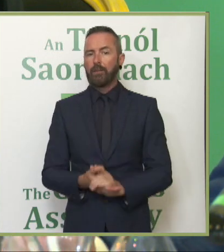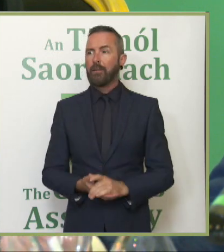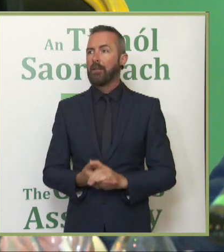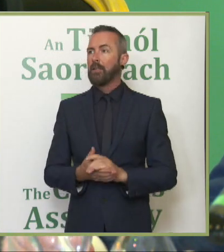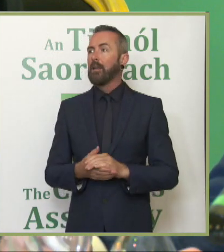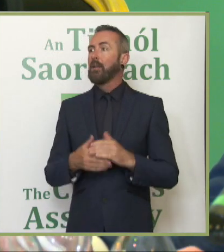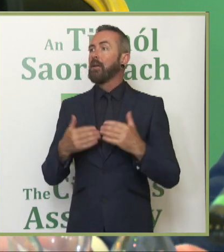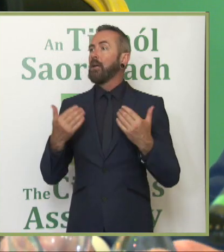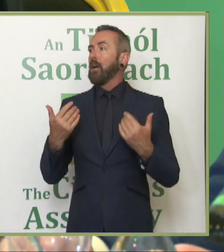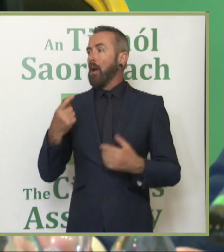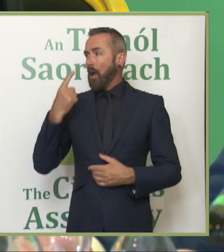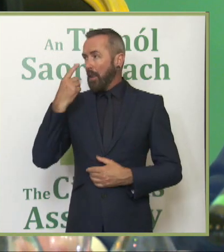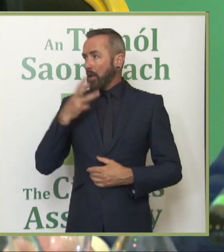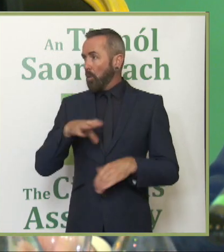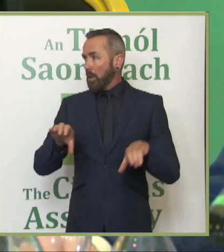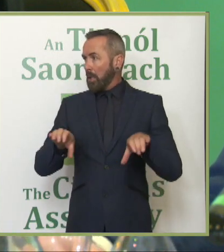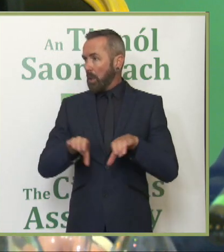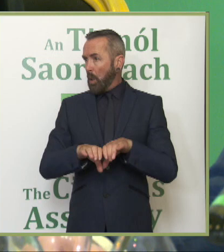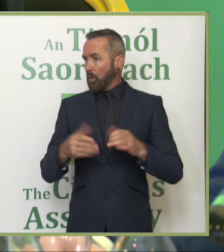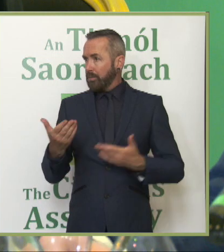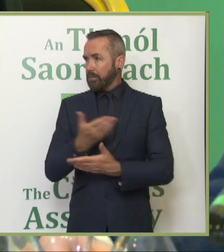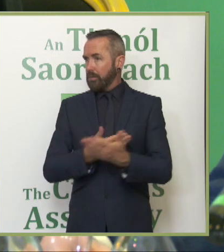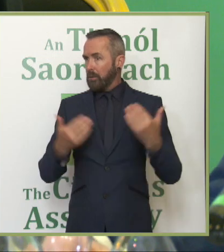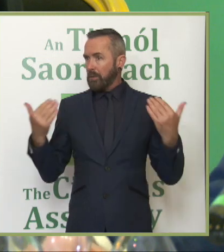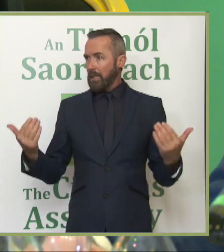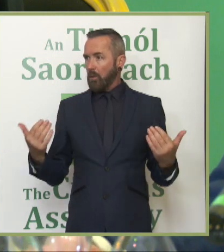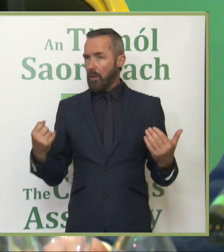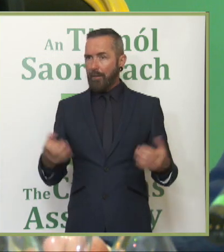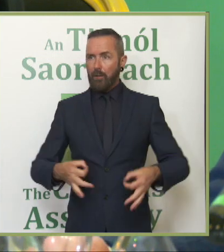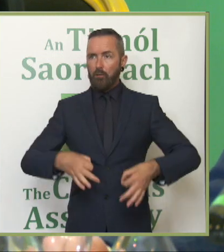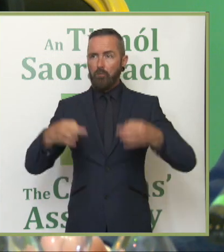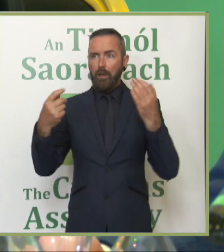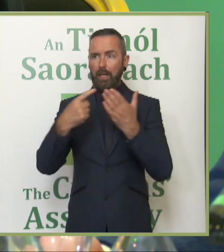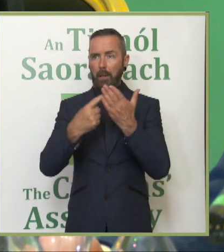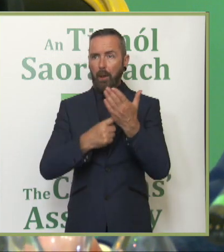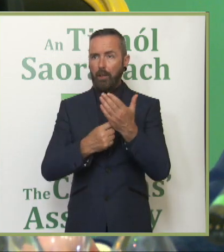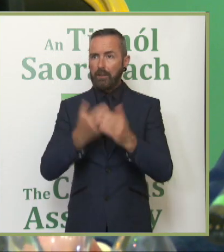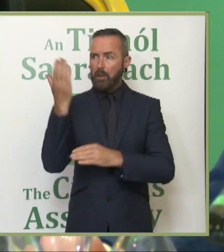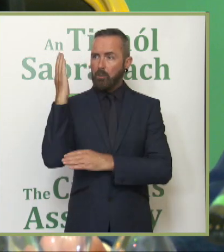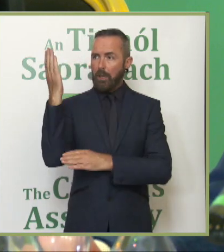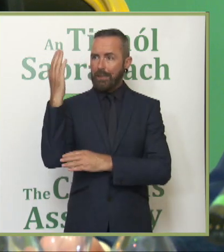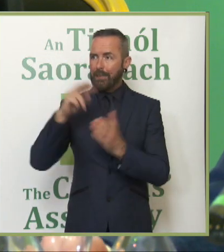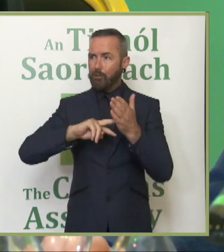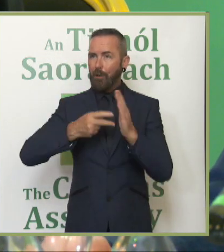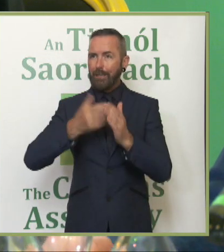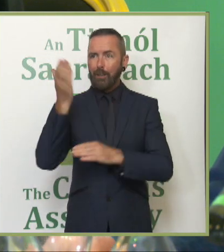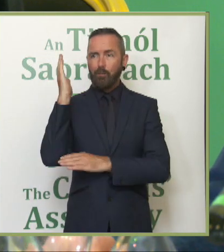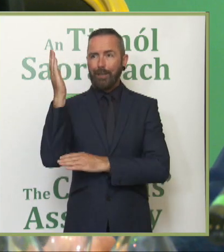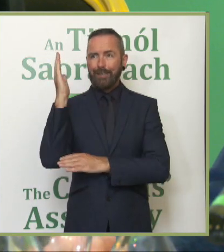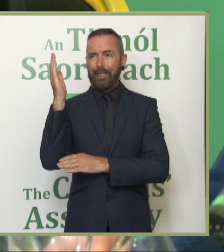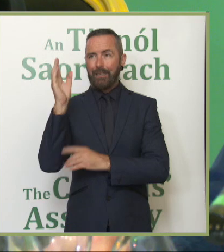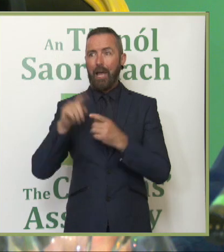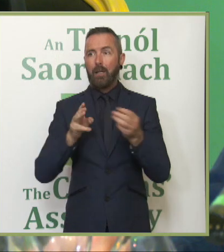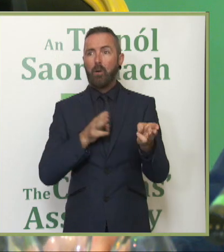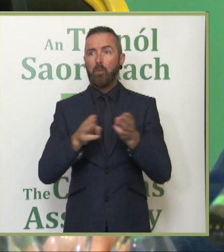to a close, if that's all right. I think we've had really good policy presentations, strategy presentations, and I guess